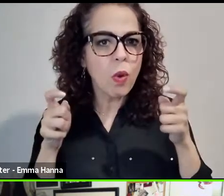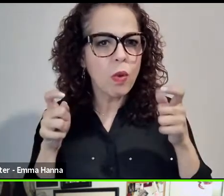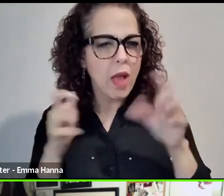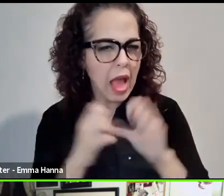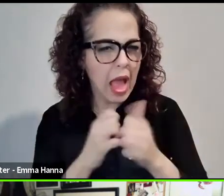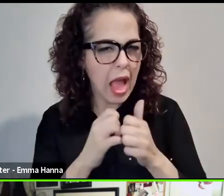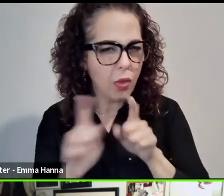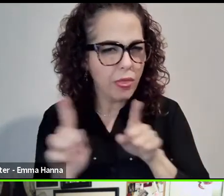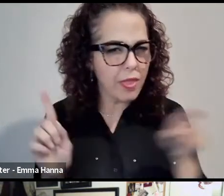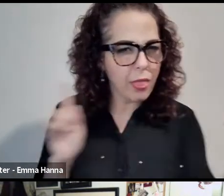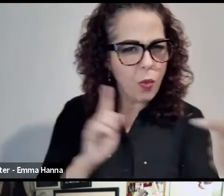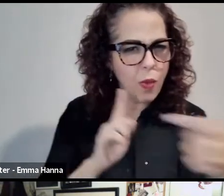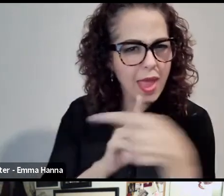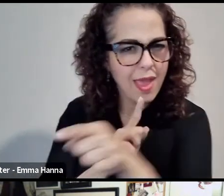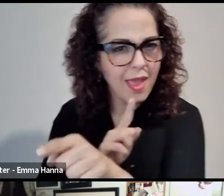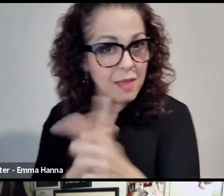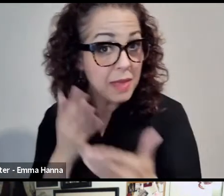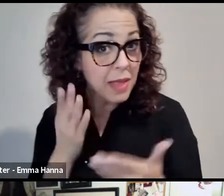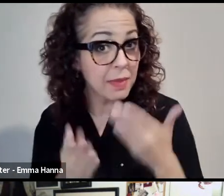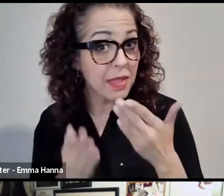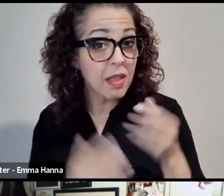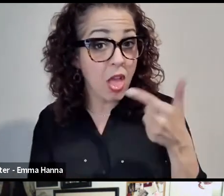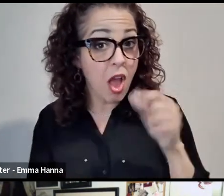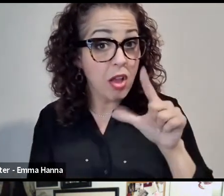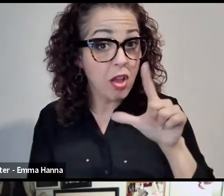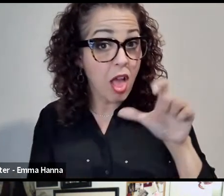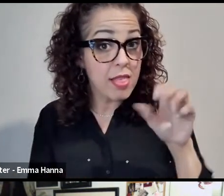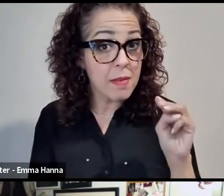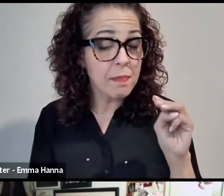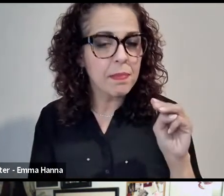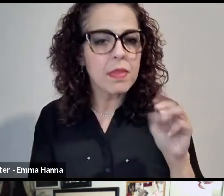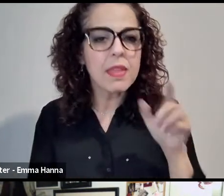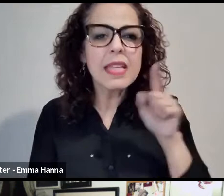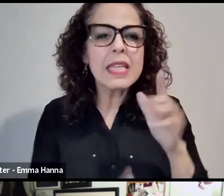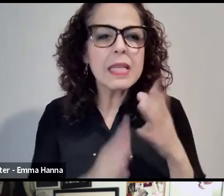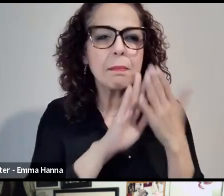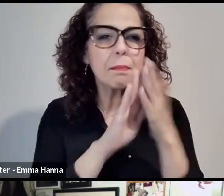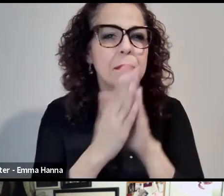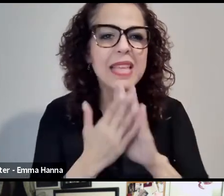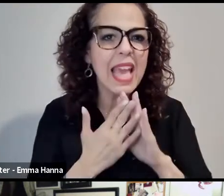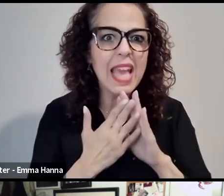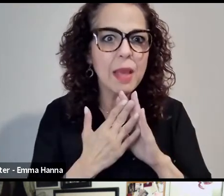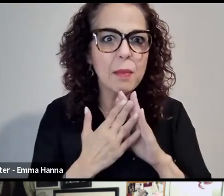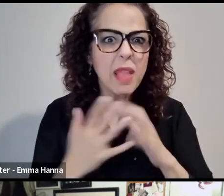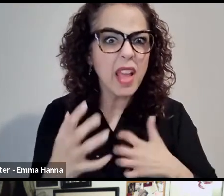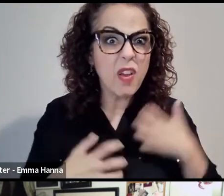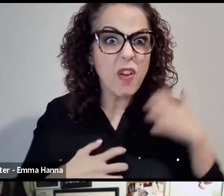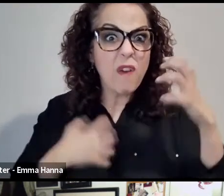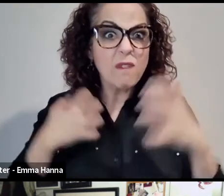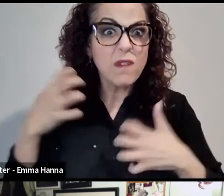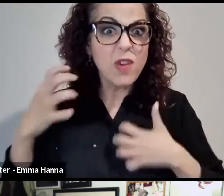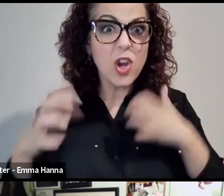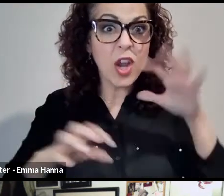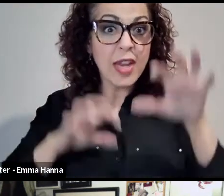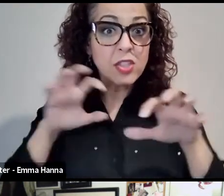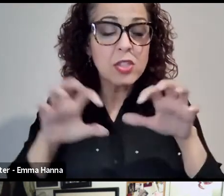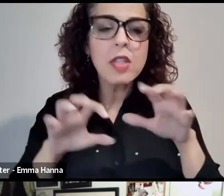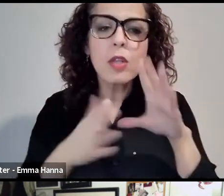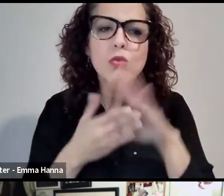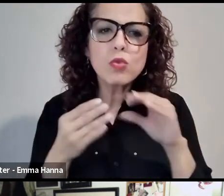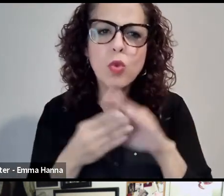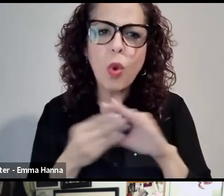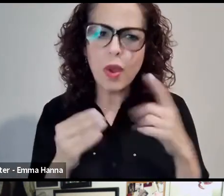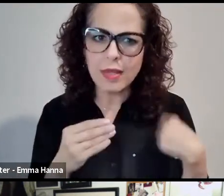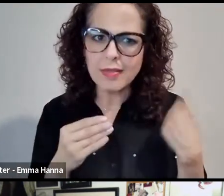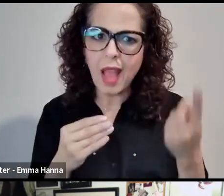golem? The golem became voracious, but not voracious in the stories I've read, where in